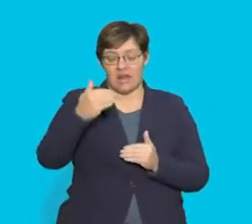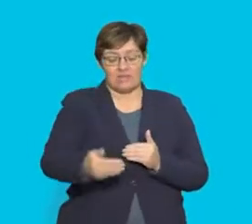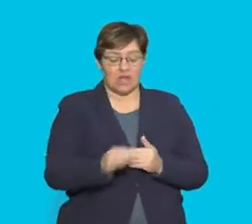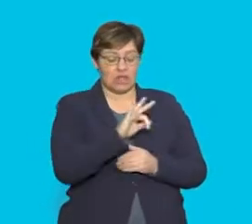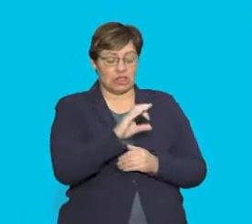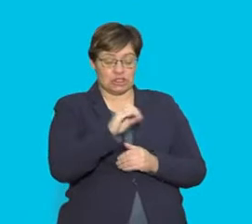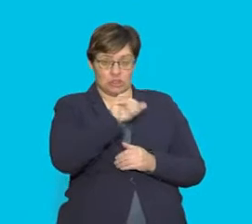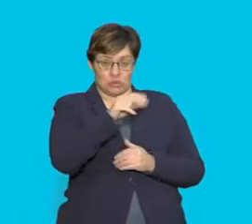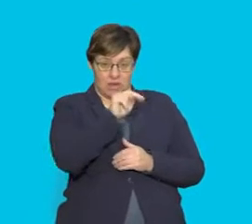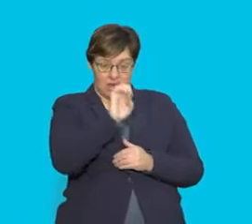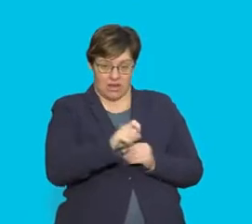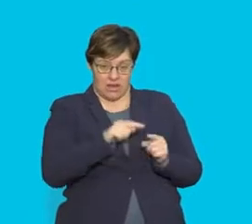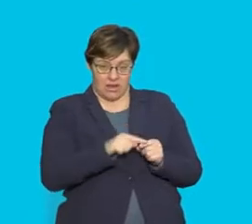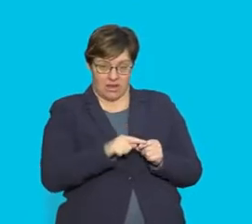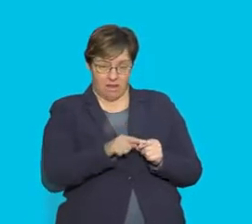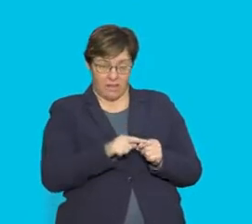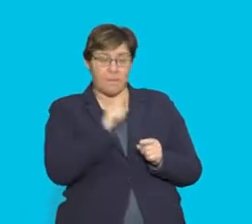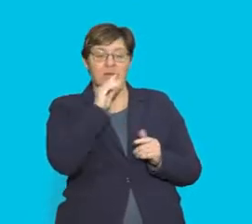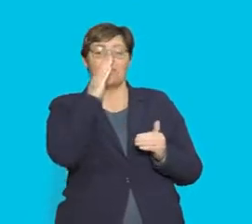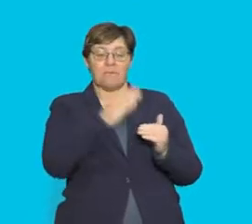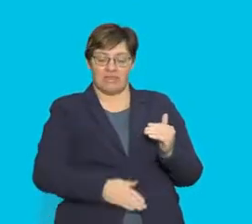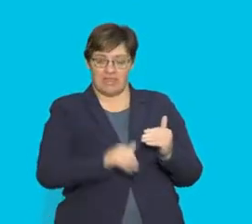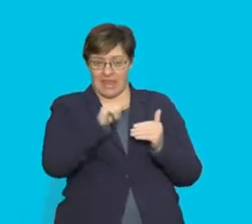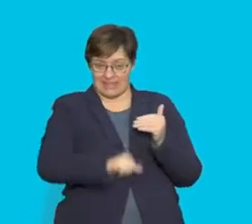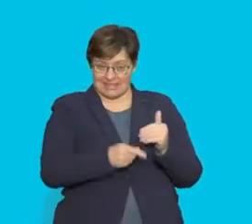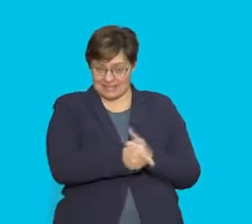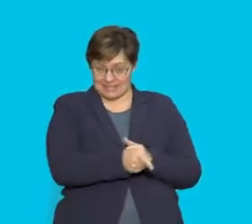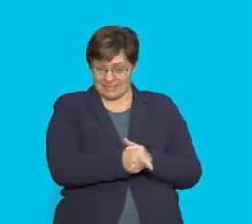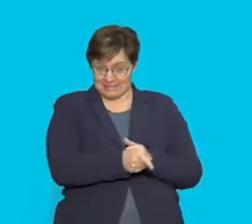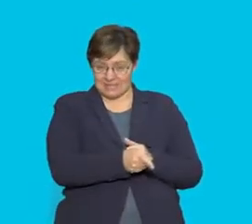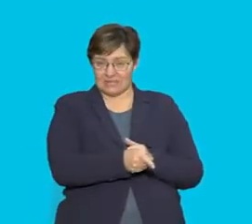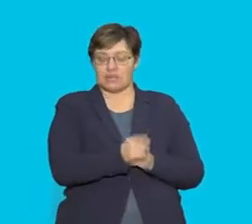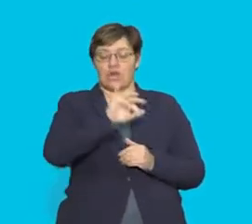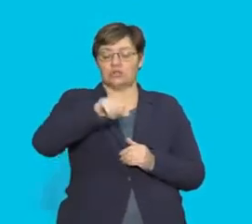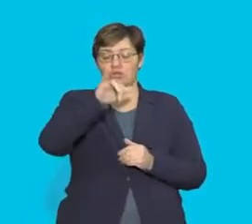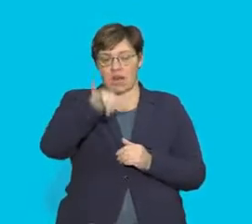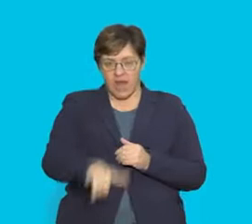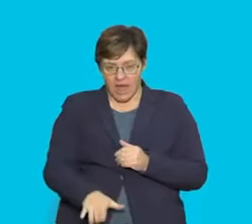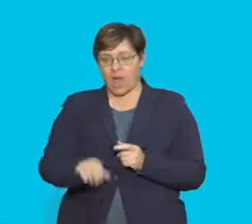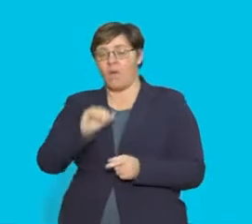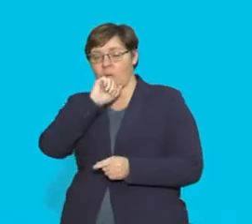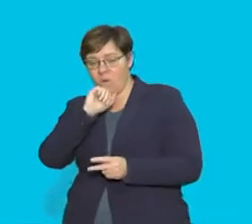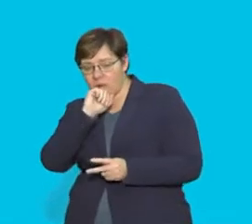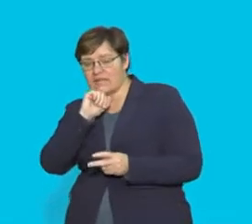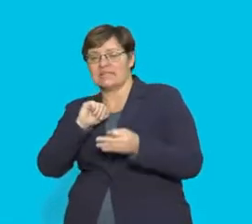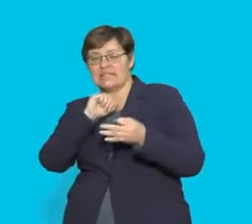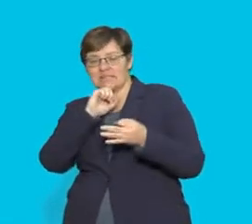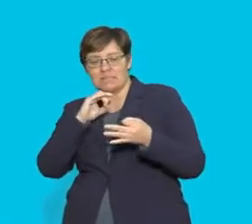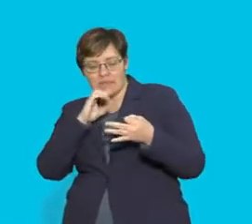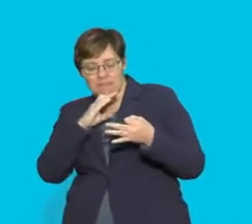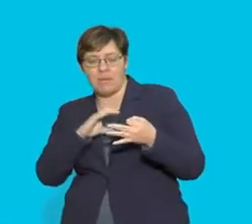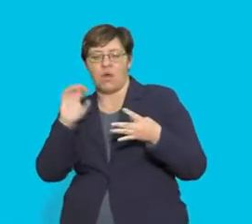So 30 June, that's month end. So meaning month end of July, month end of August, month end